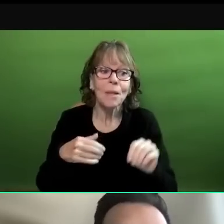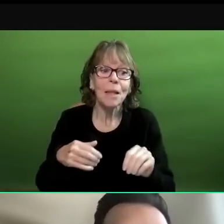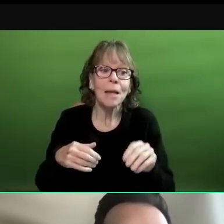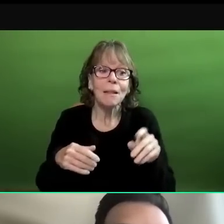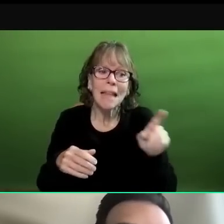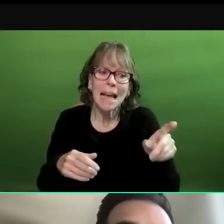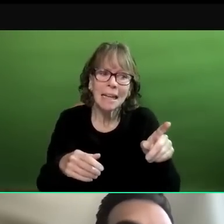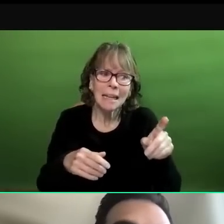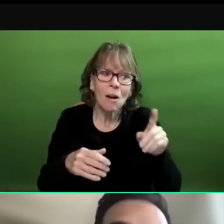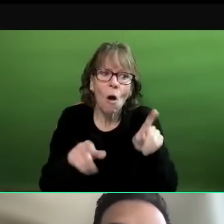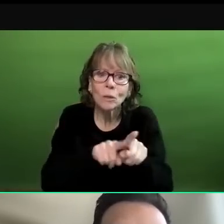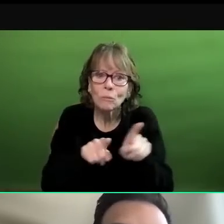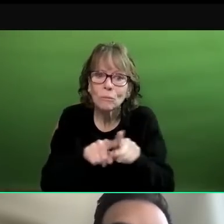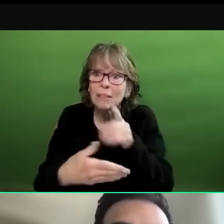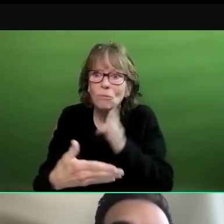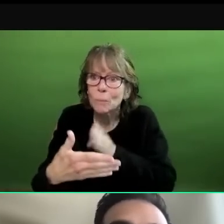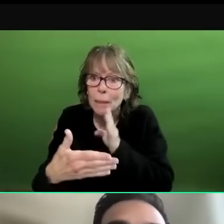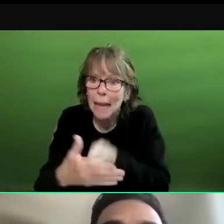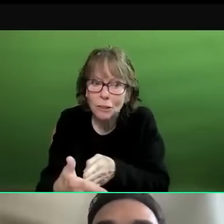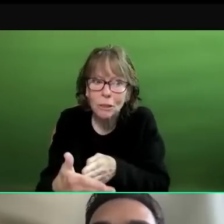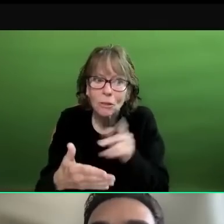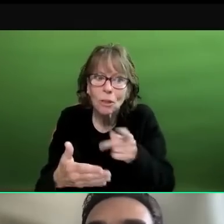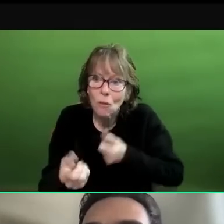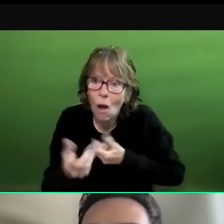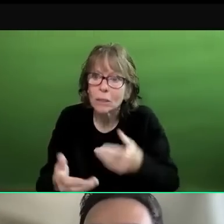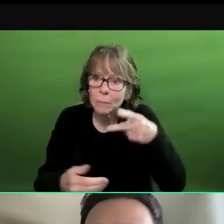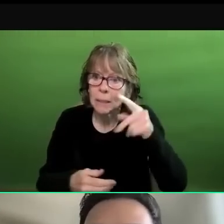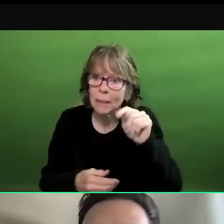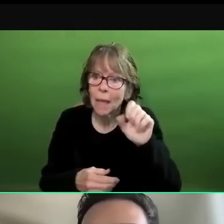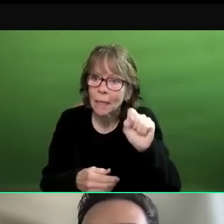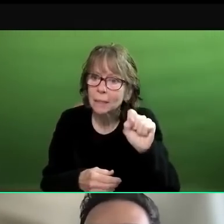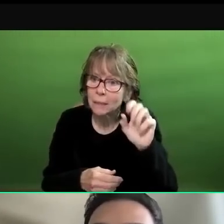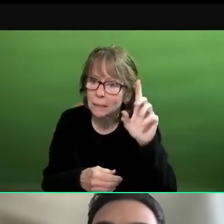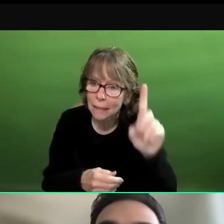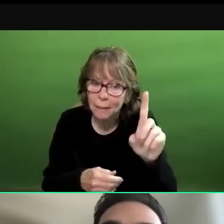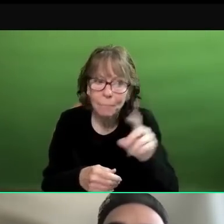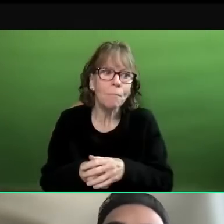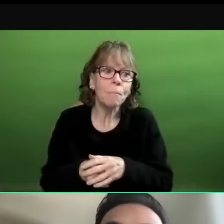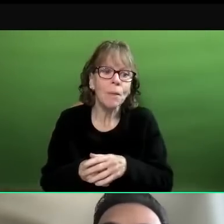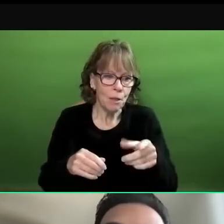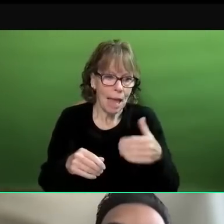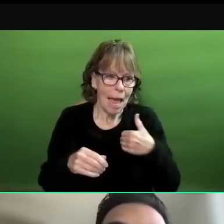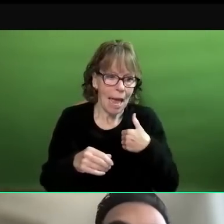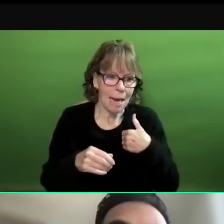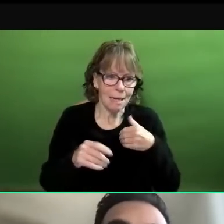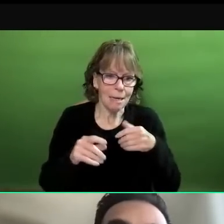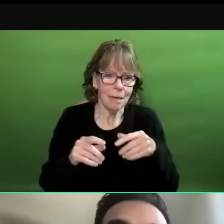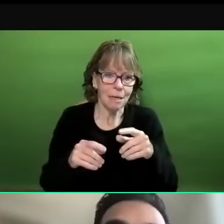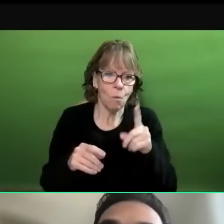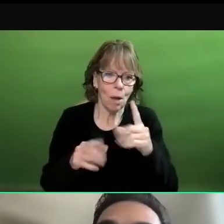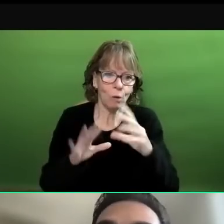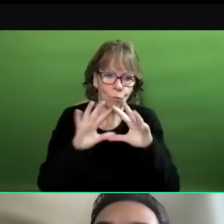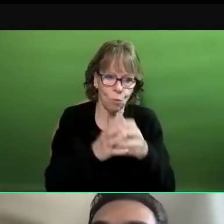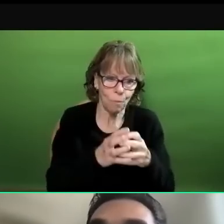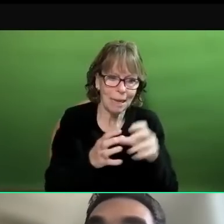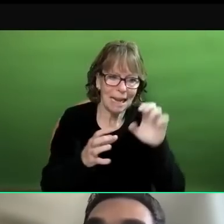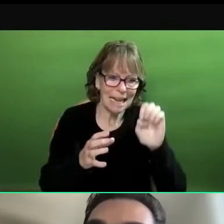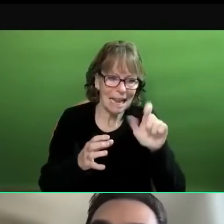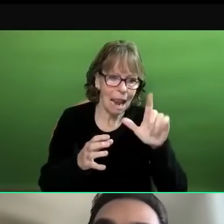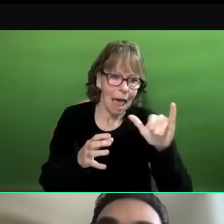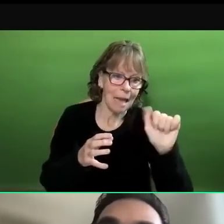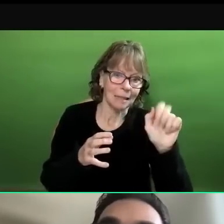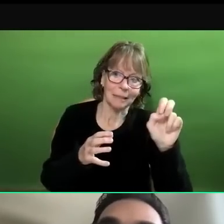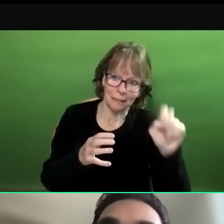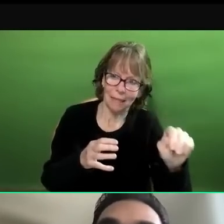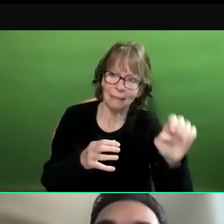as depression or even PTSD. Eliason and colleagues in 2015 worked on researching how SGM women